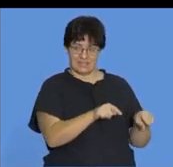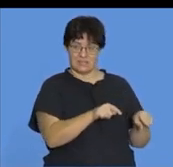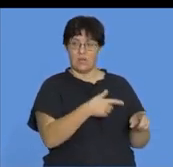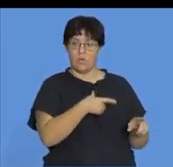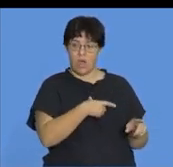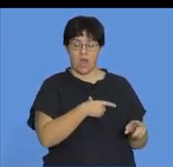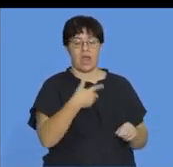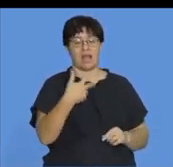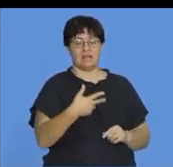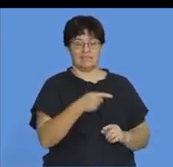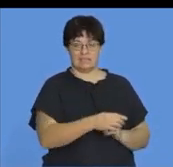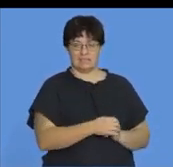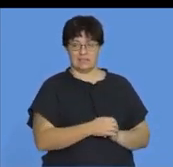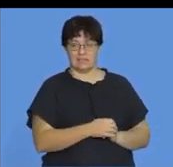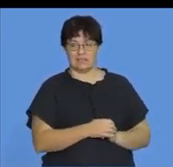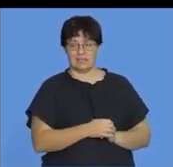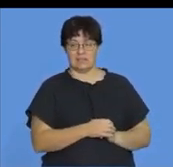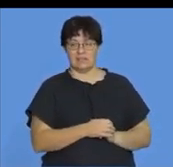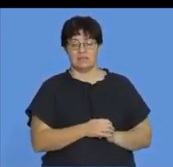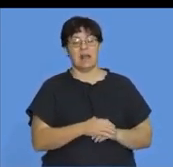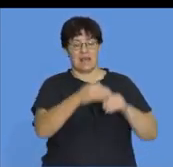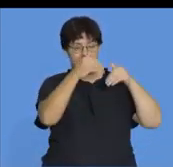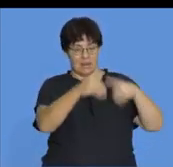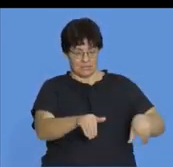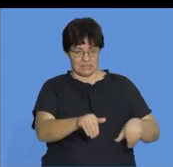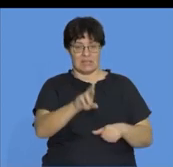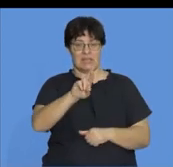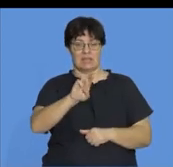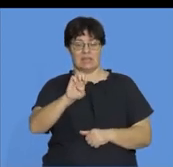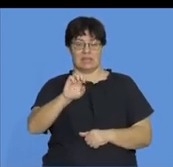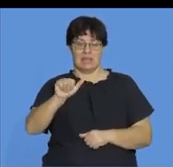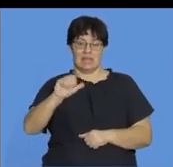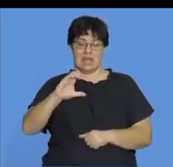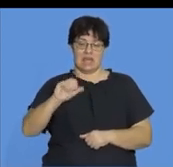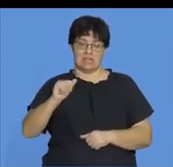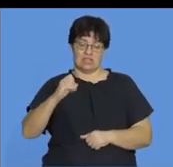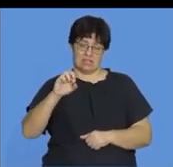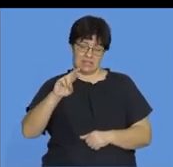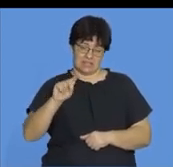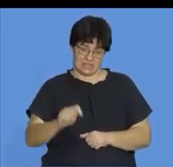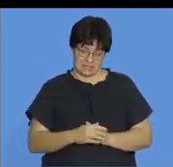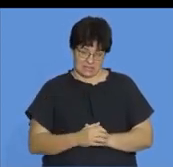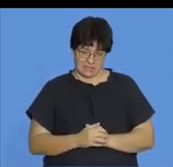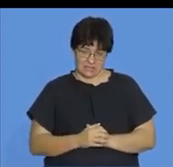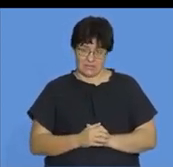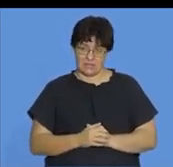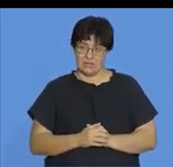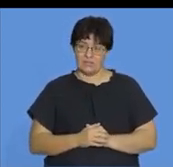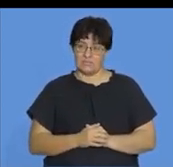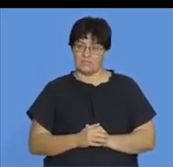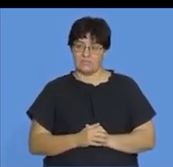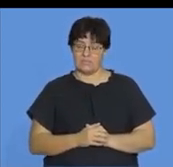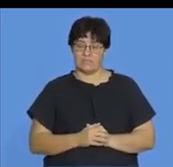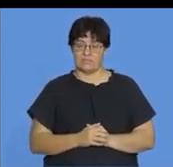safely classify this question under limiting reagent, okay? So it's all about the limiting